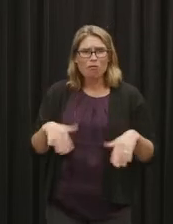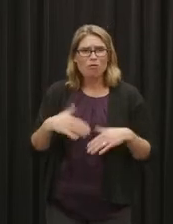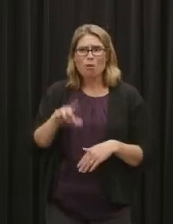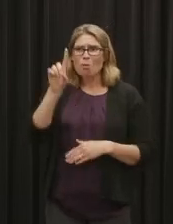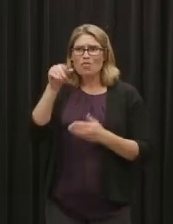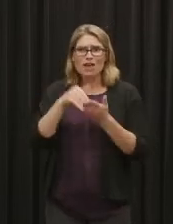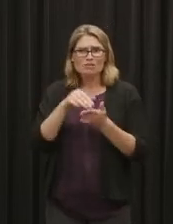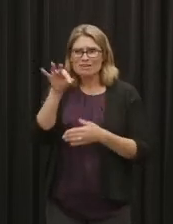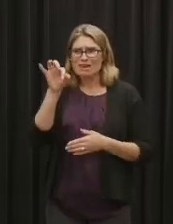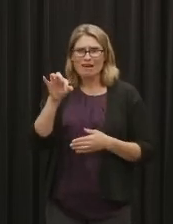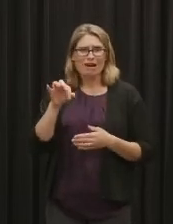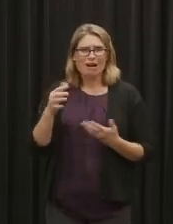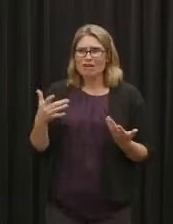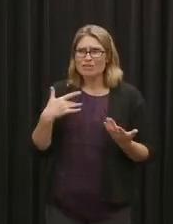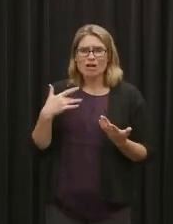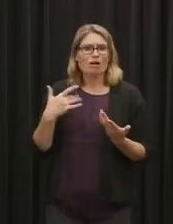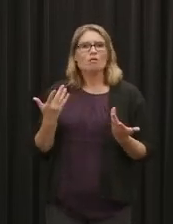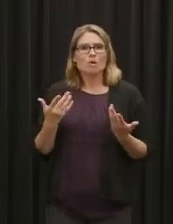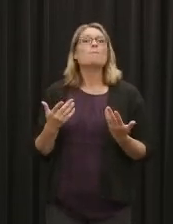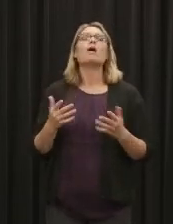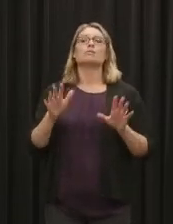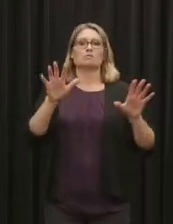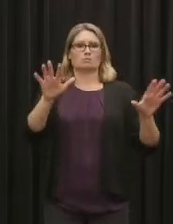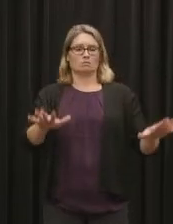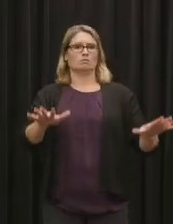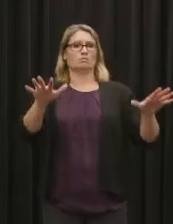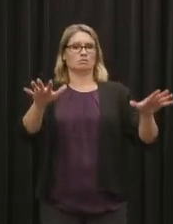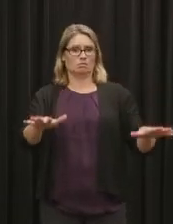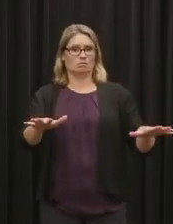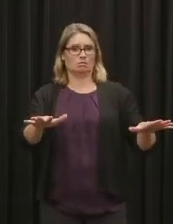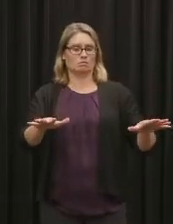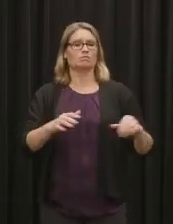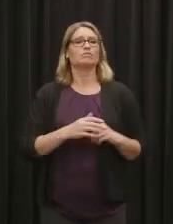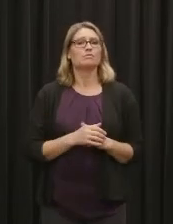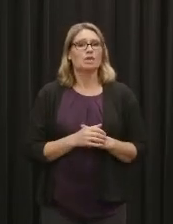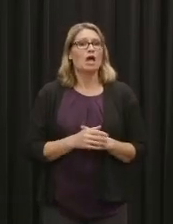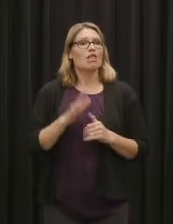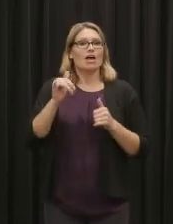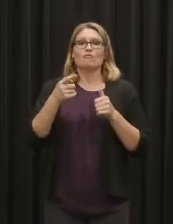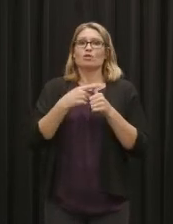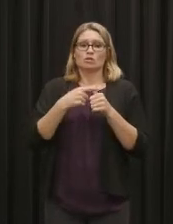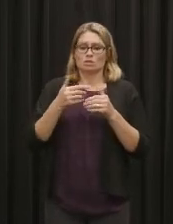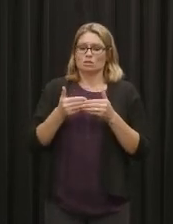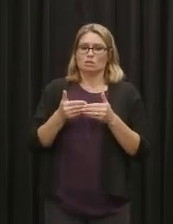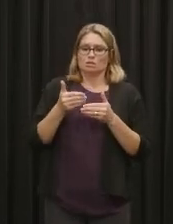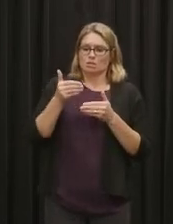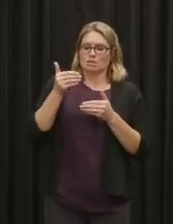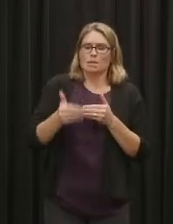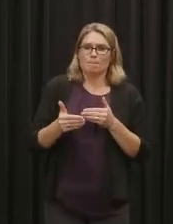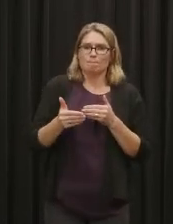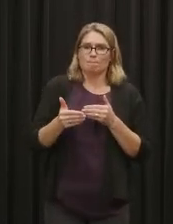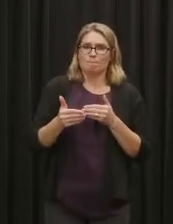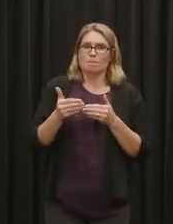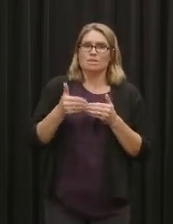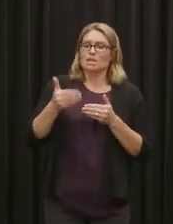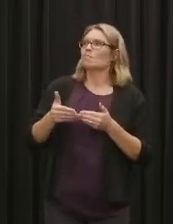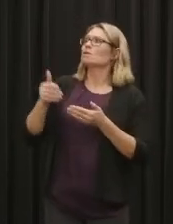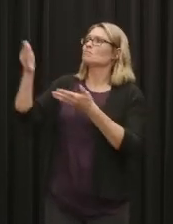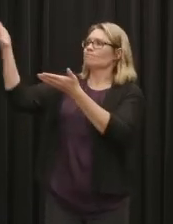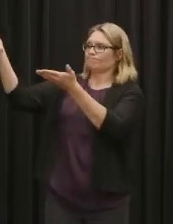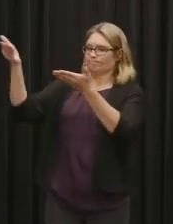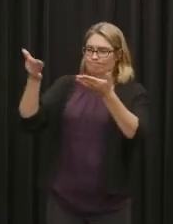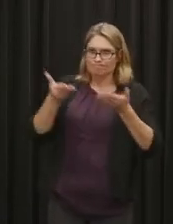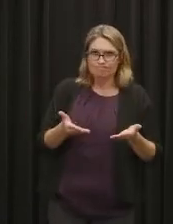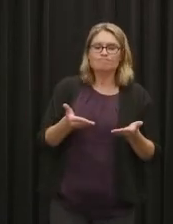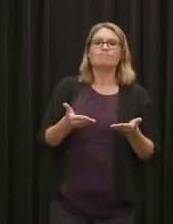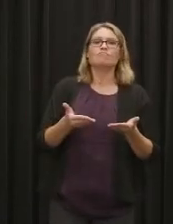that seems a small number. But I want to reassure people that it is the first step of a regular delivery schedule which